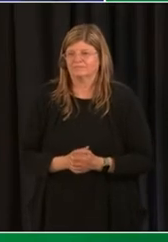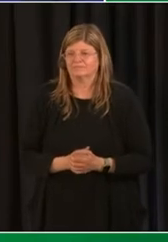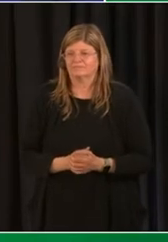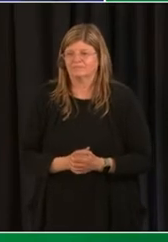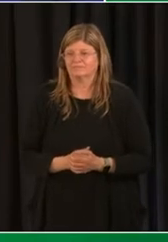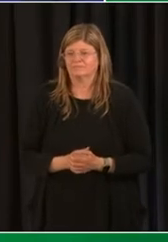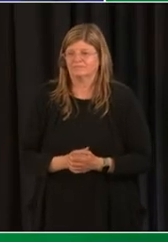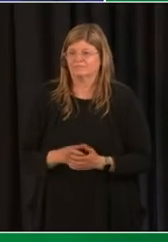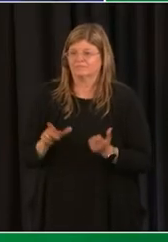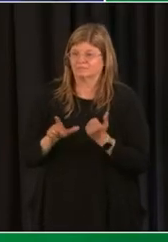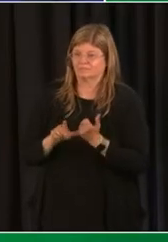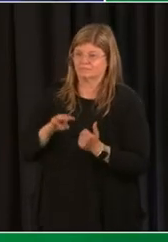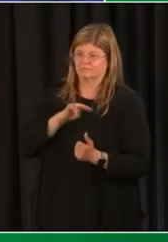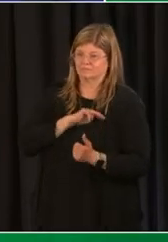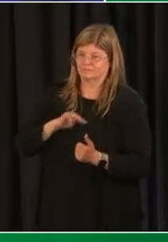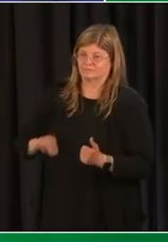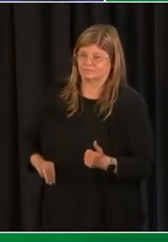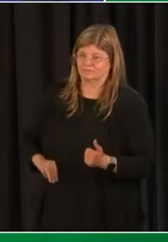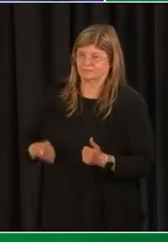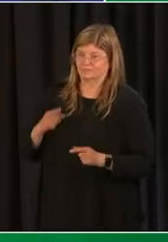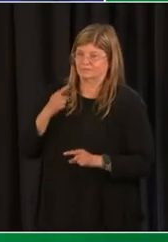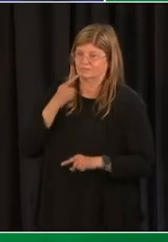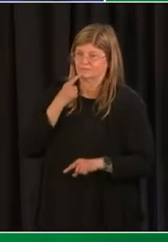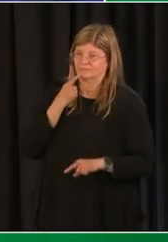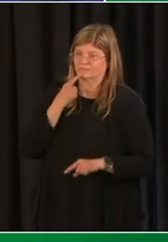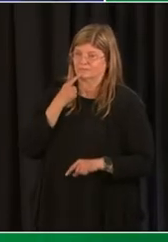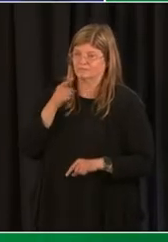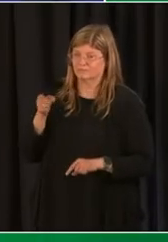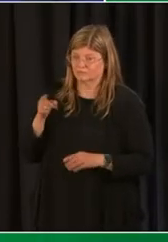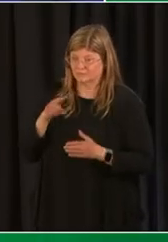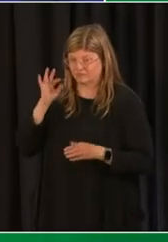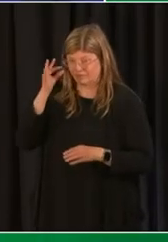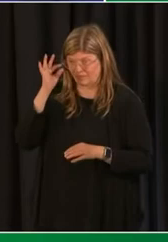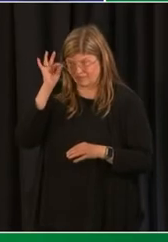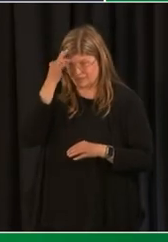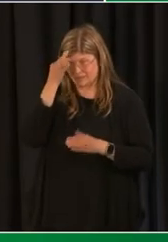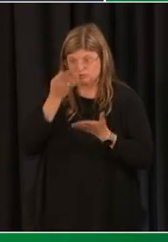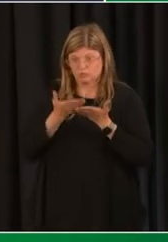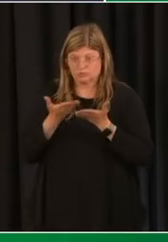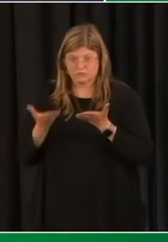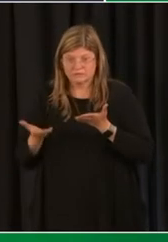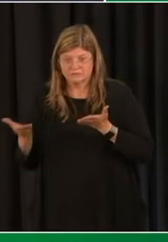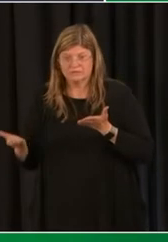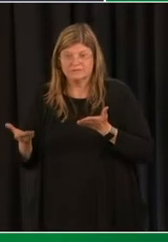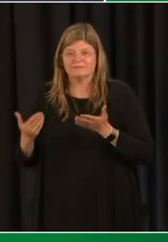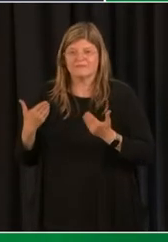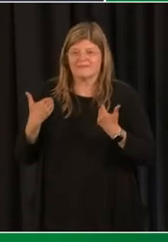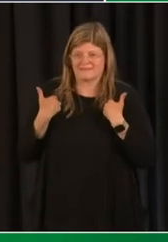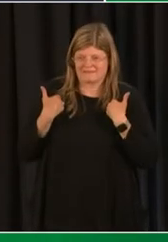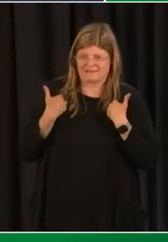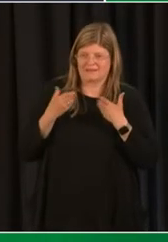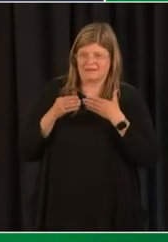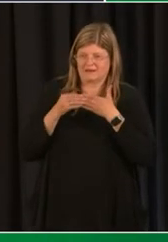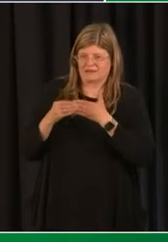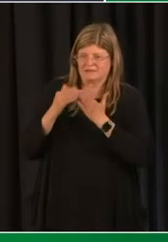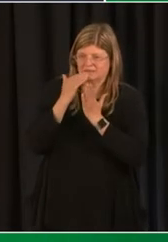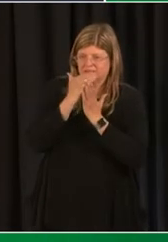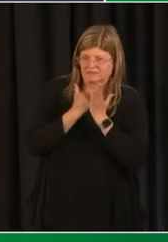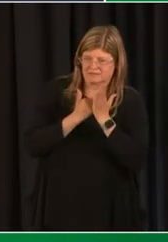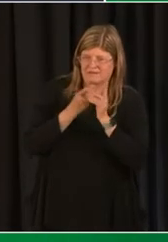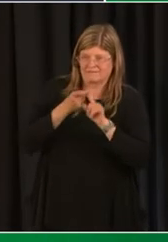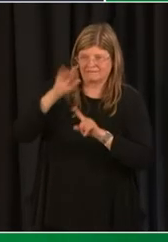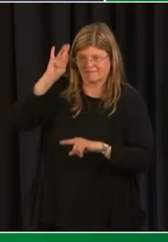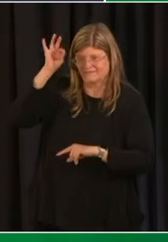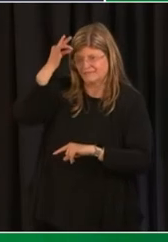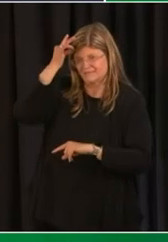wonder too, for like Mr. Lambert, this is a federal resource, and so we have guidelines from the federal